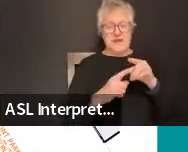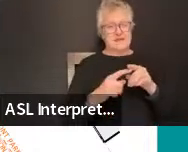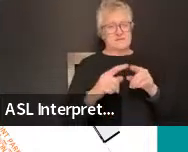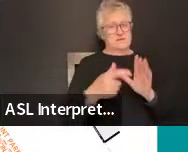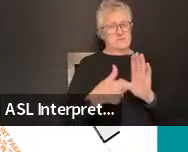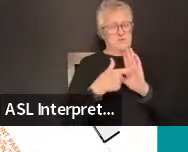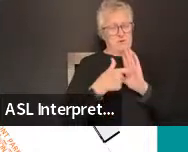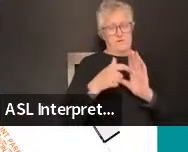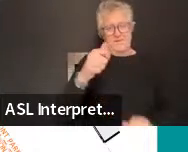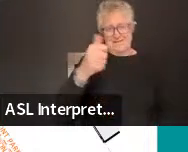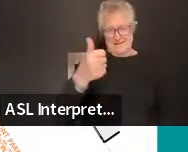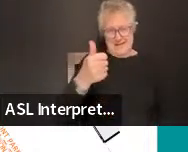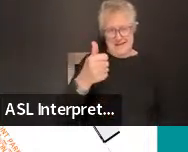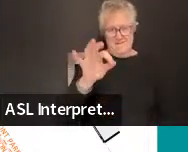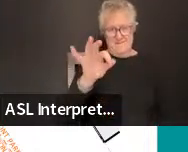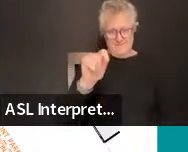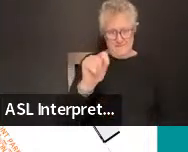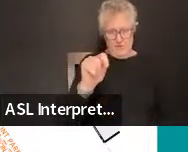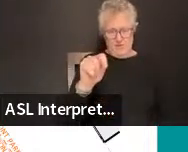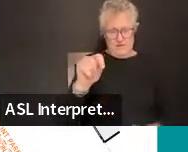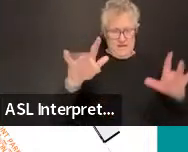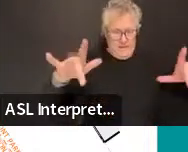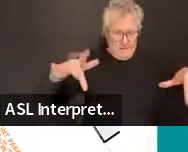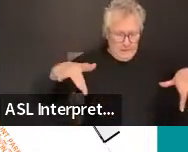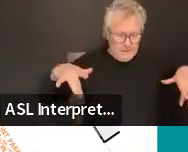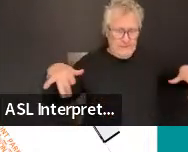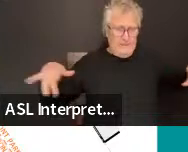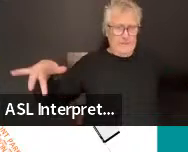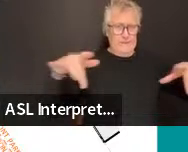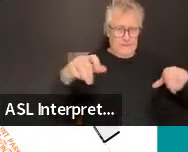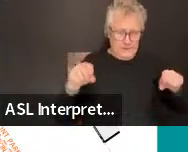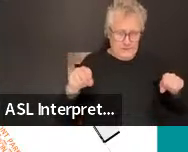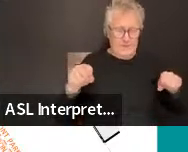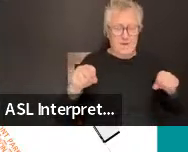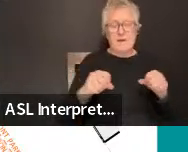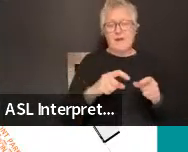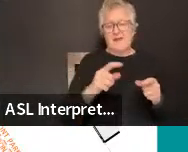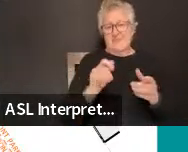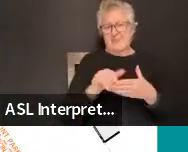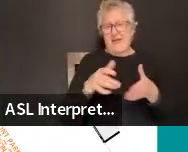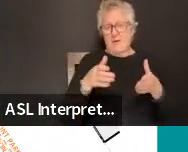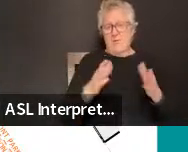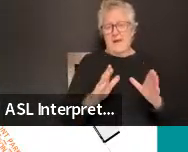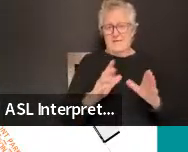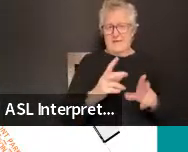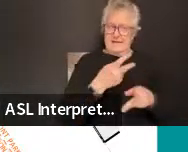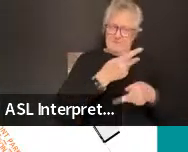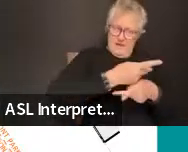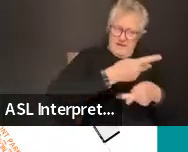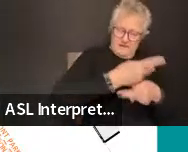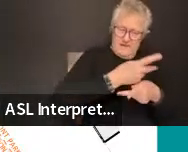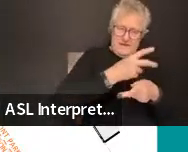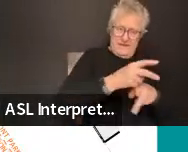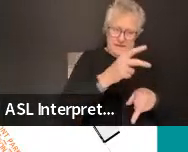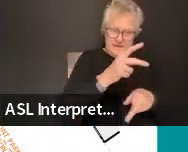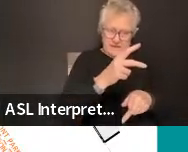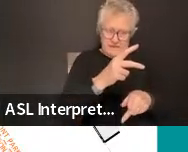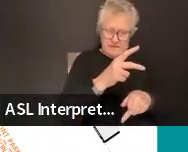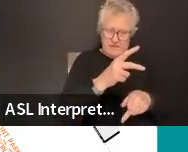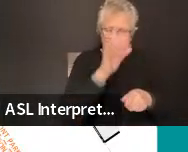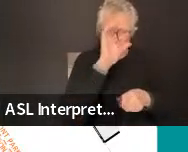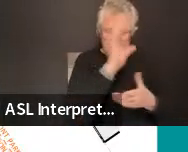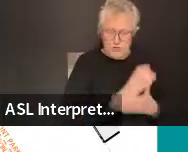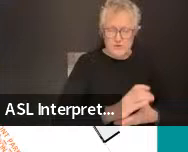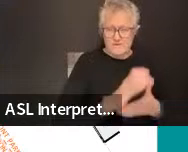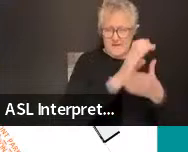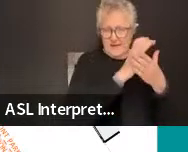can easily maintain it and survey the bridge regularly for that. And there's a whole system for